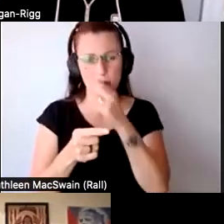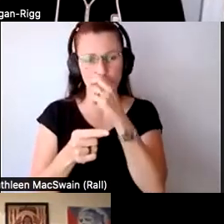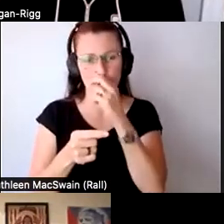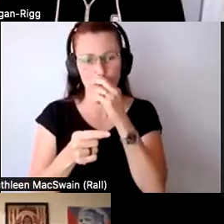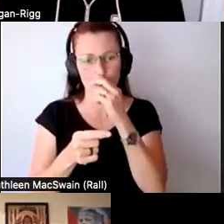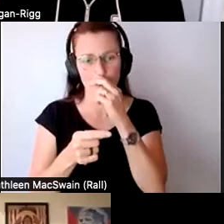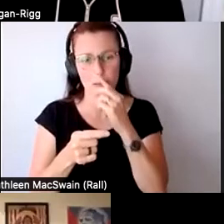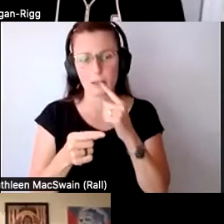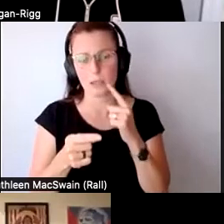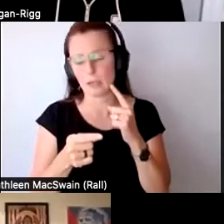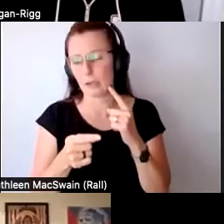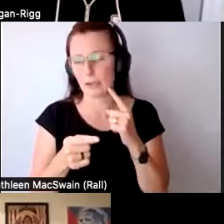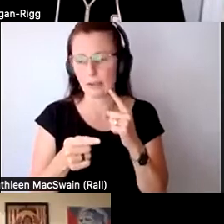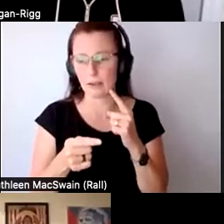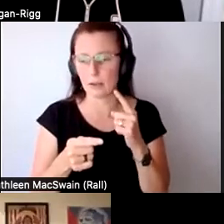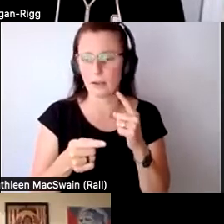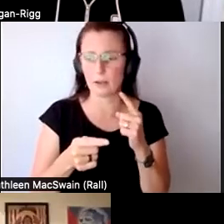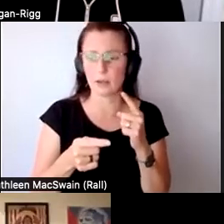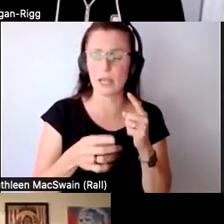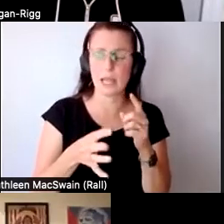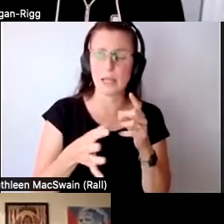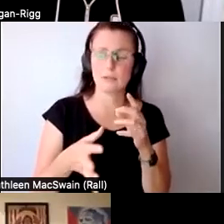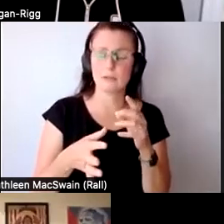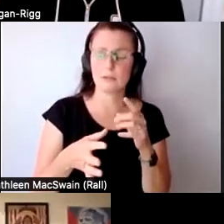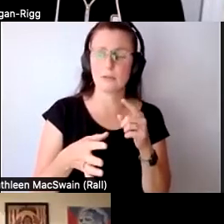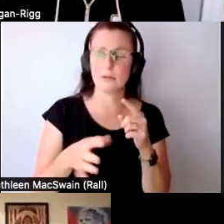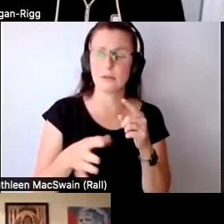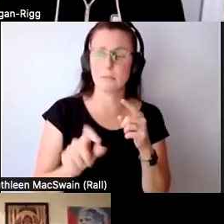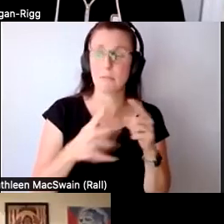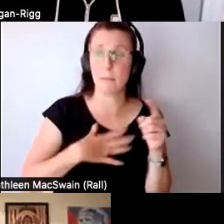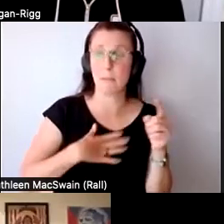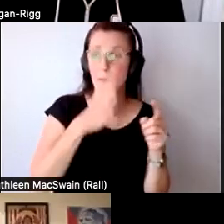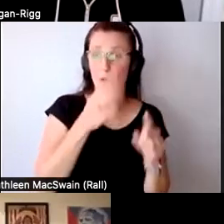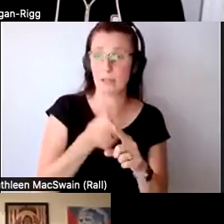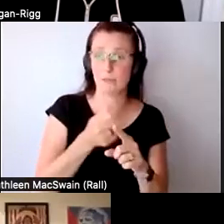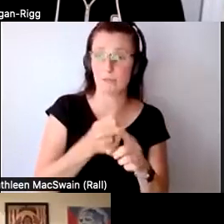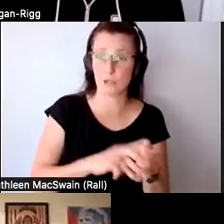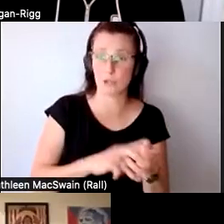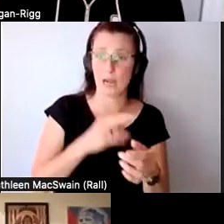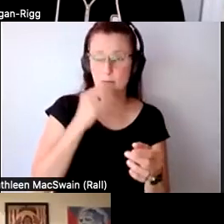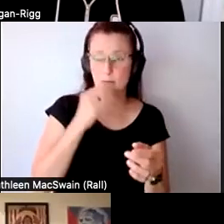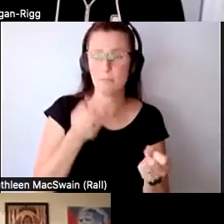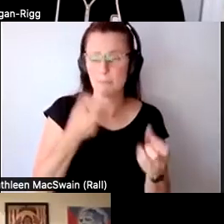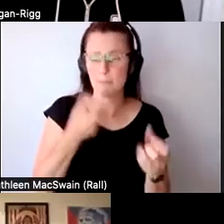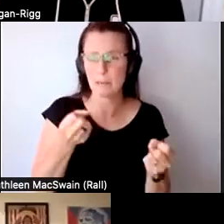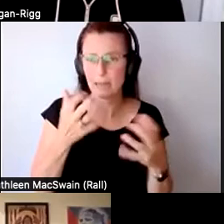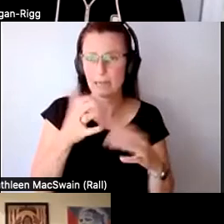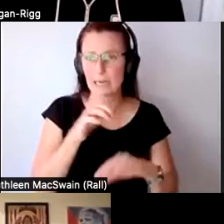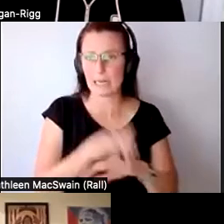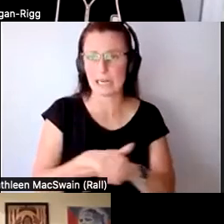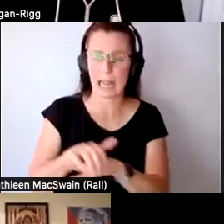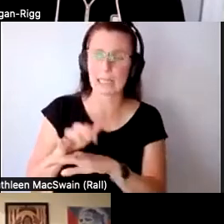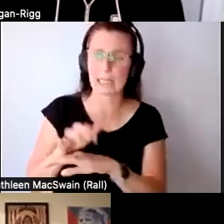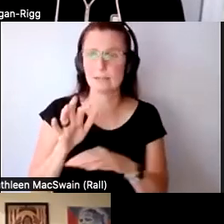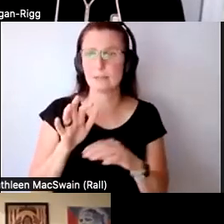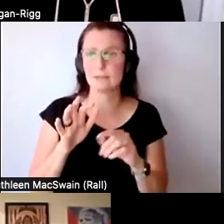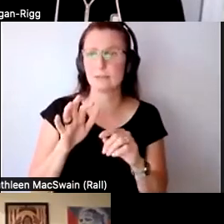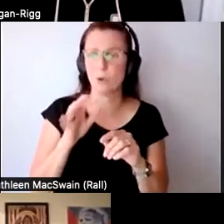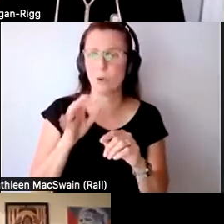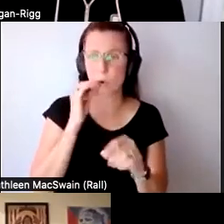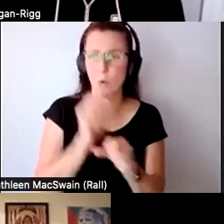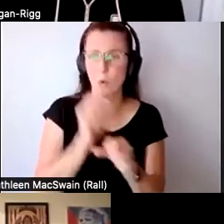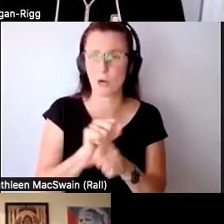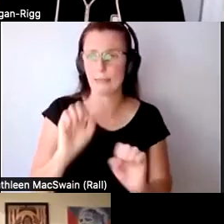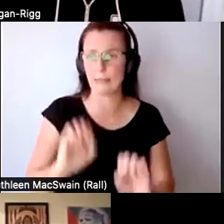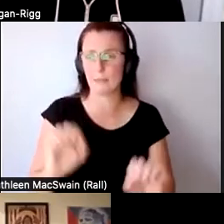next to her. And I used to wonder, and I used to ask her, like, Mom, that guy keeps coming back. I saw him the other day. He doesn't care about himself. Why are you